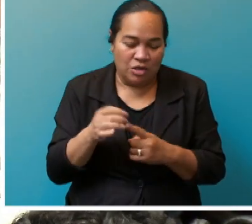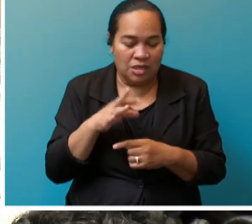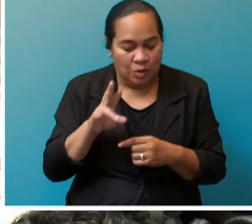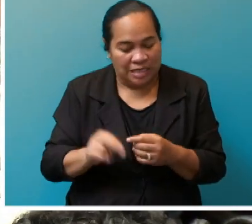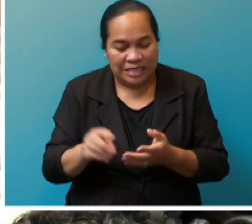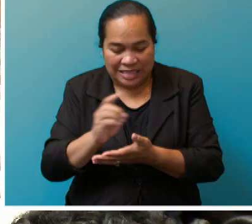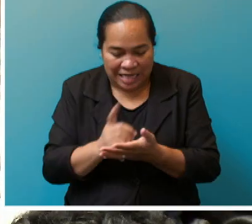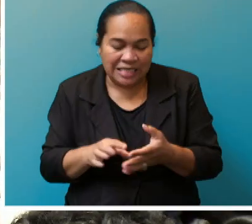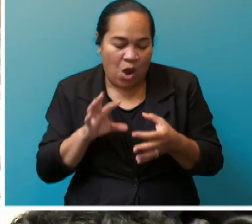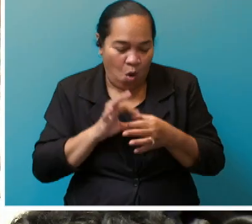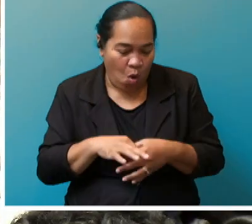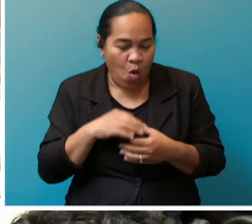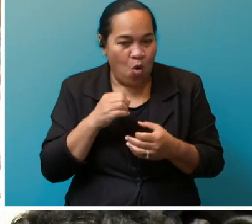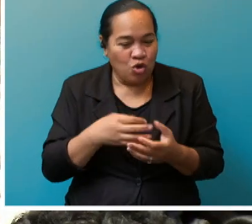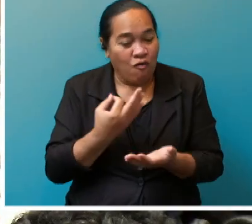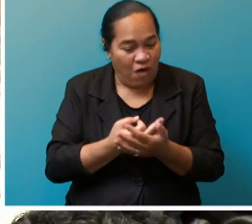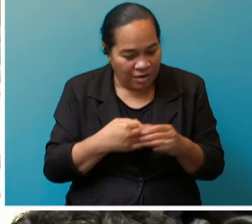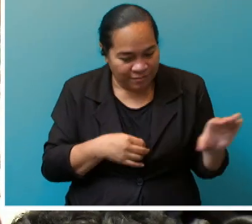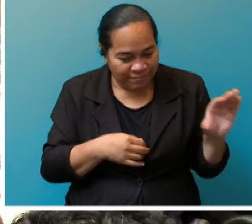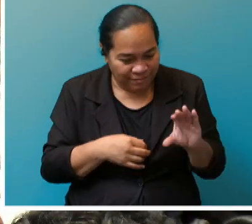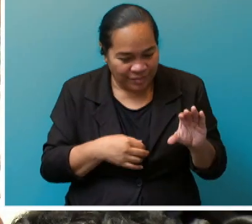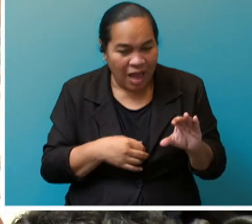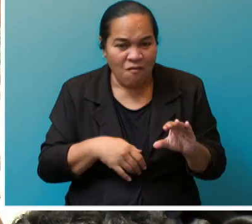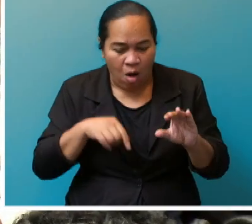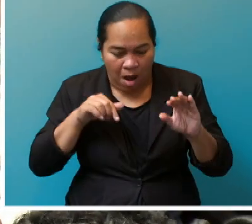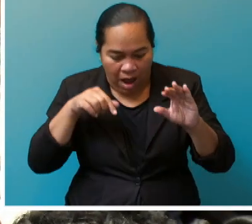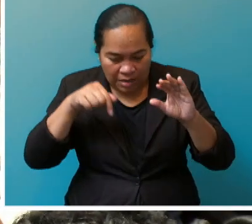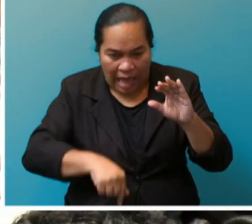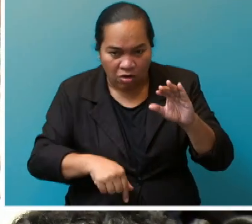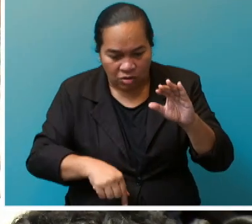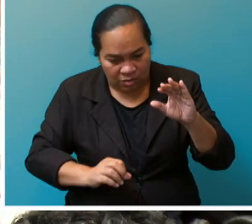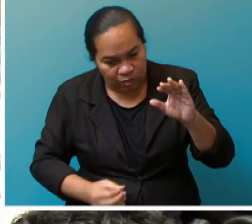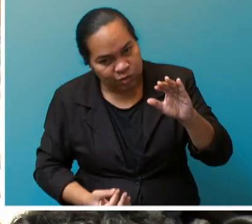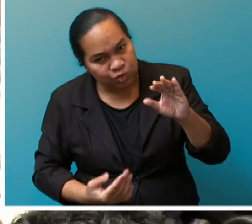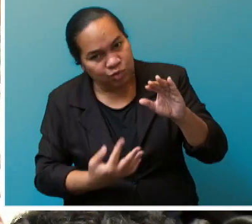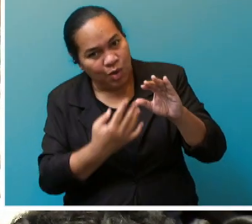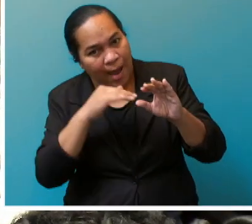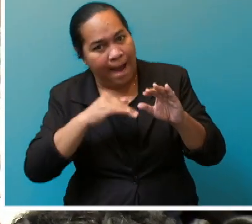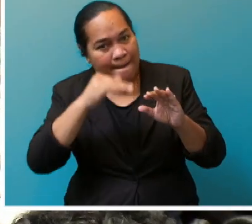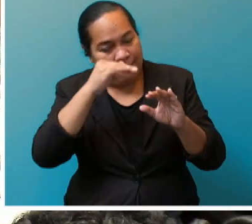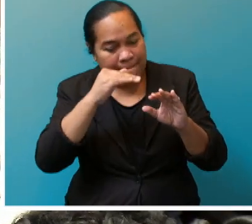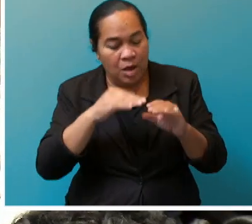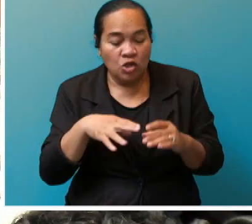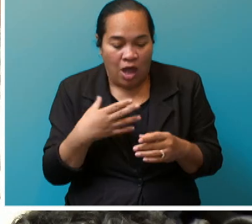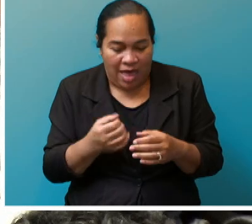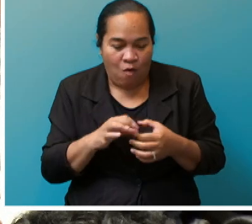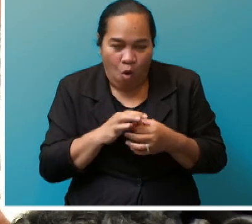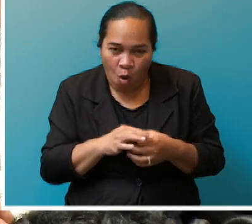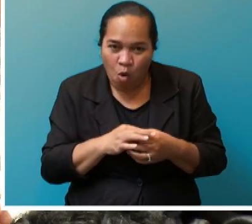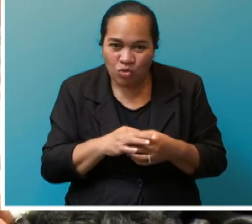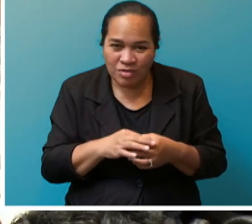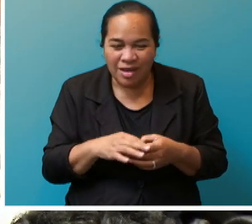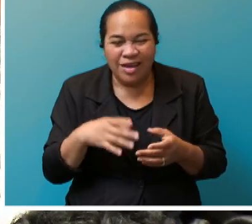and funding mechanism from bottom up, and now have a landscape of homegrown funds and financing